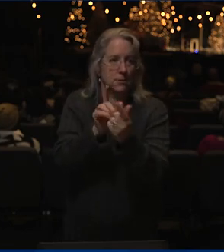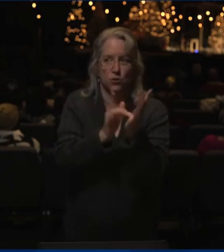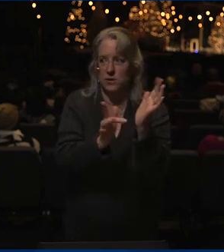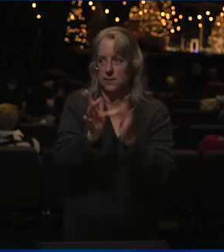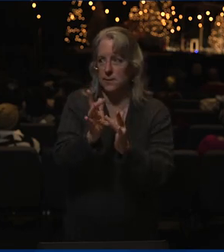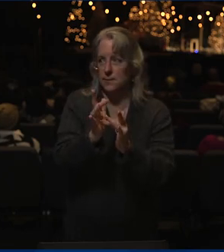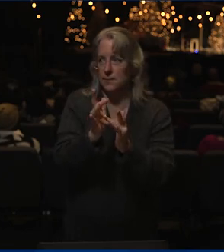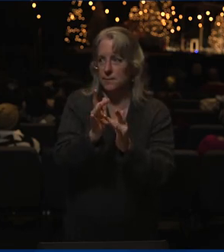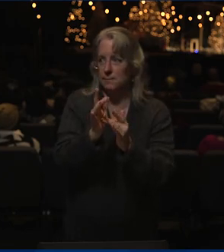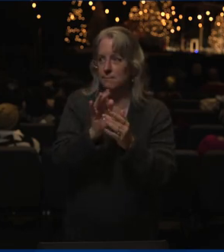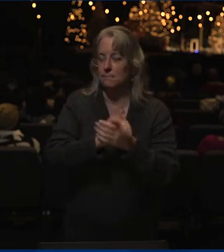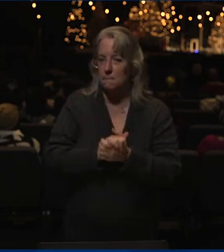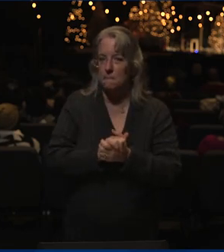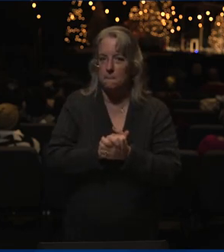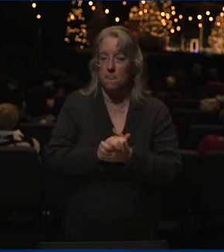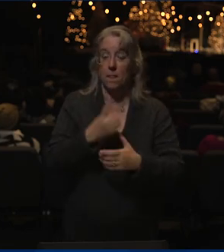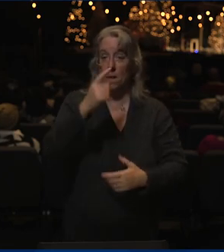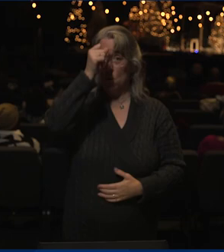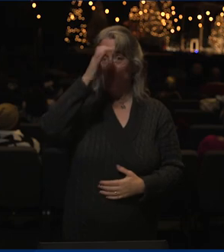There is a man in the Bible.